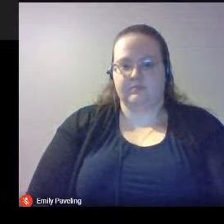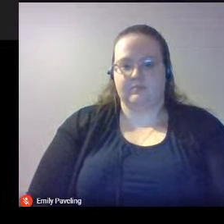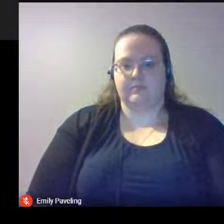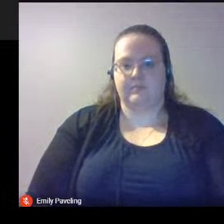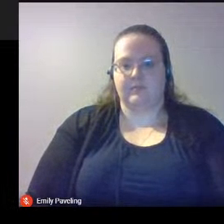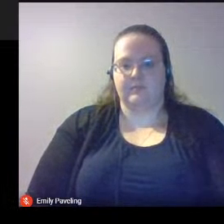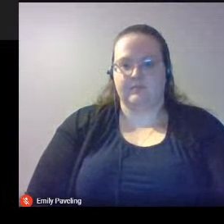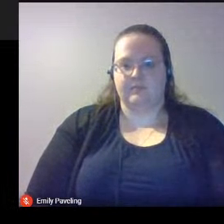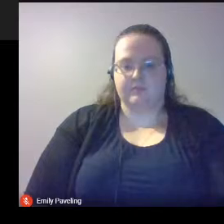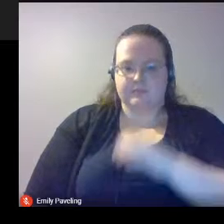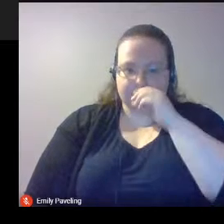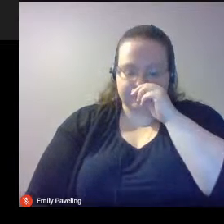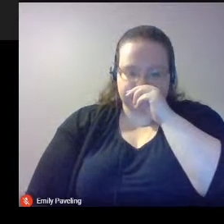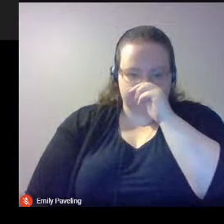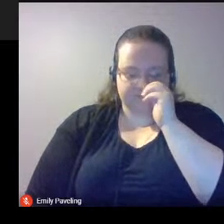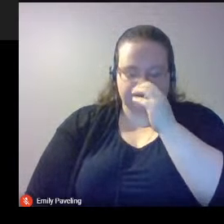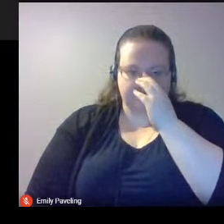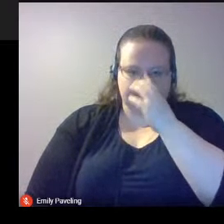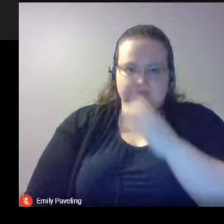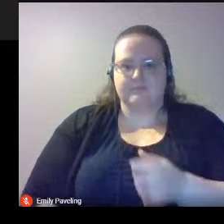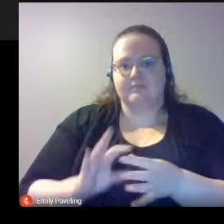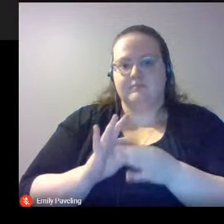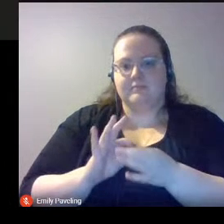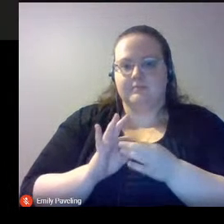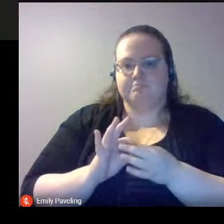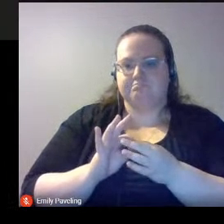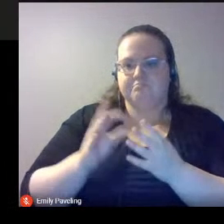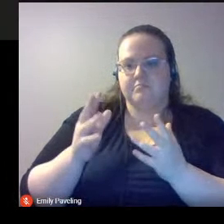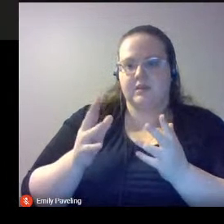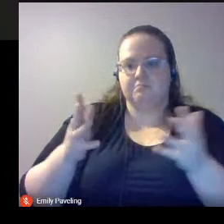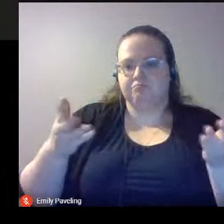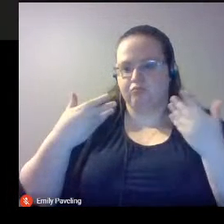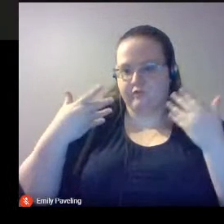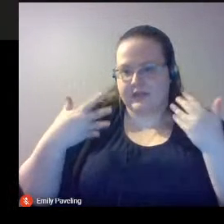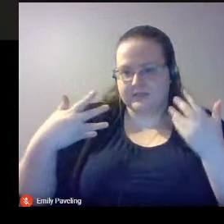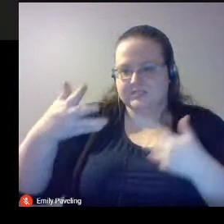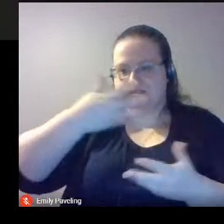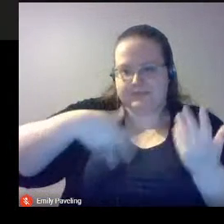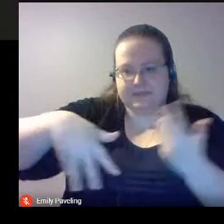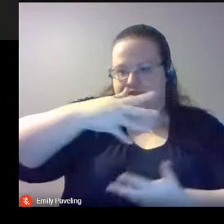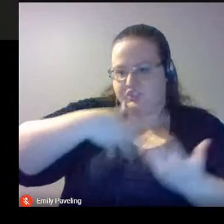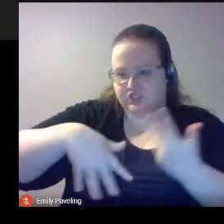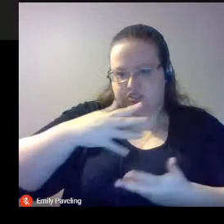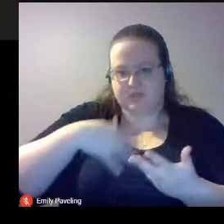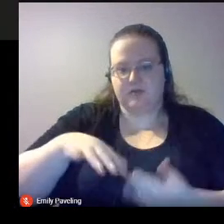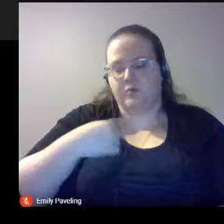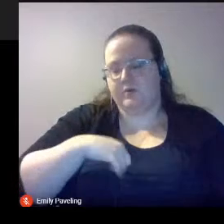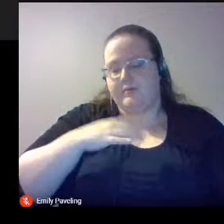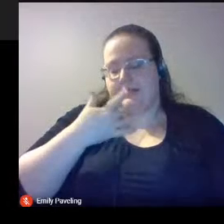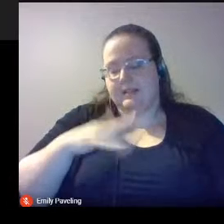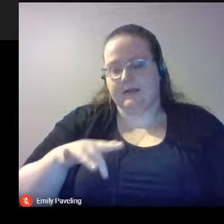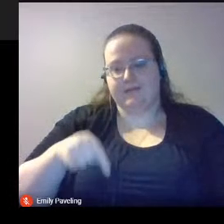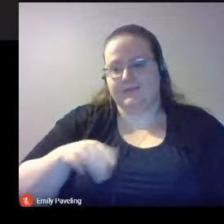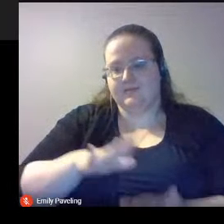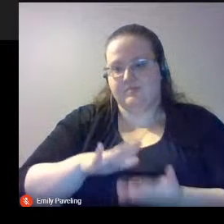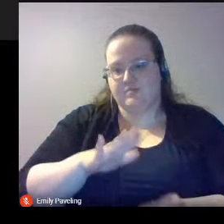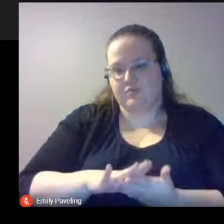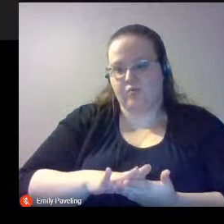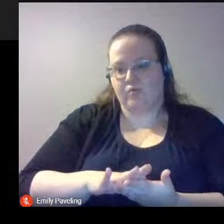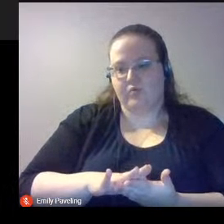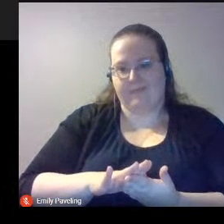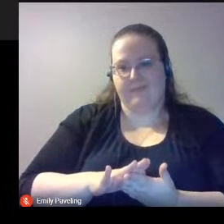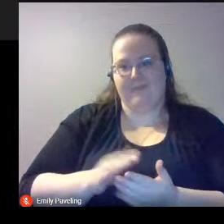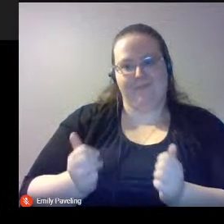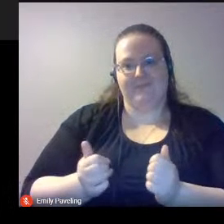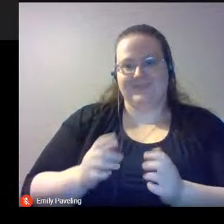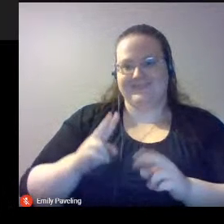With respect to ventilation, Halton Catholic, we are very blessed to have a great fleet of schools. We actually have the second youngest fleet of